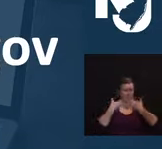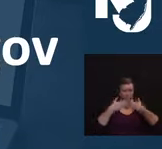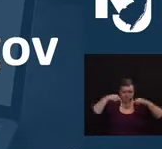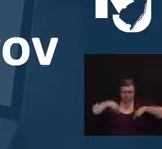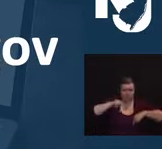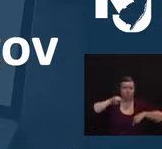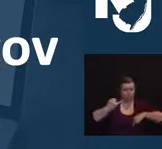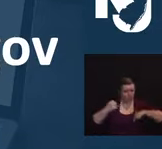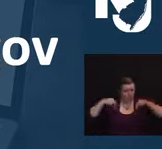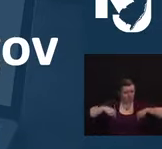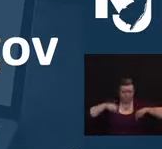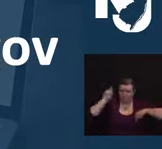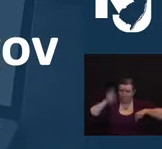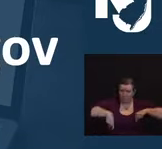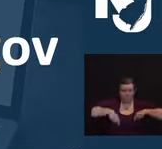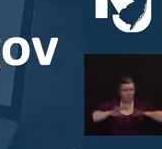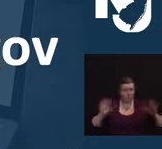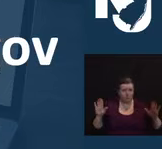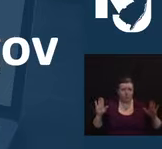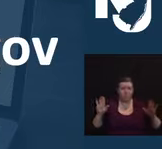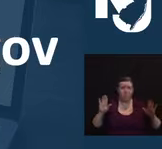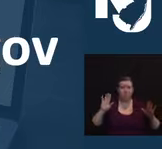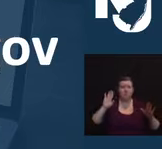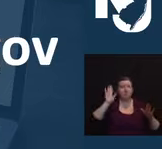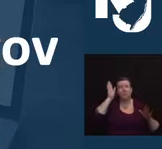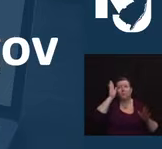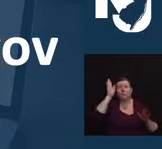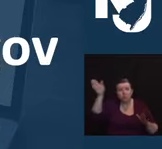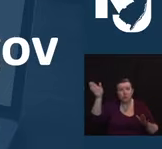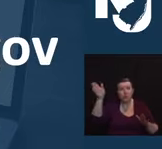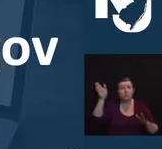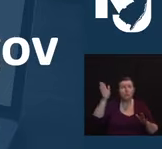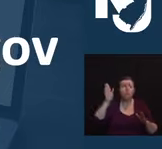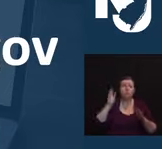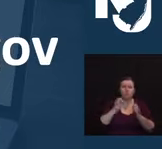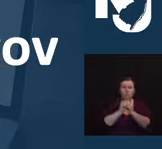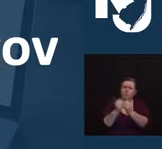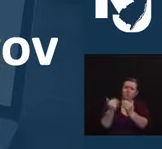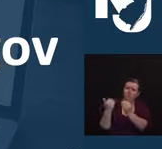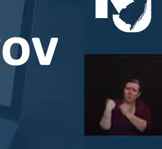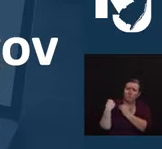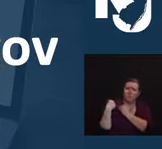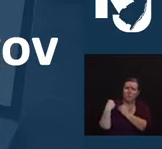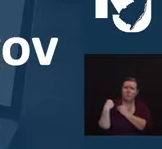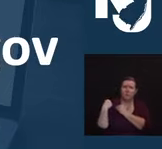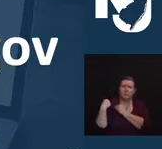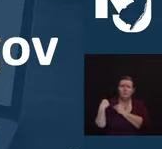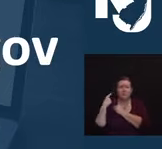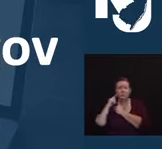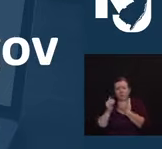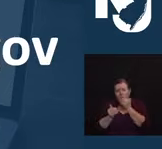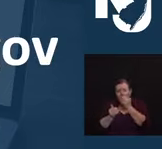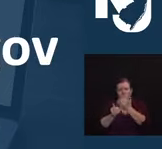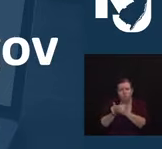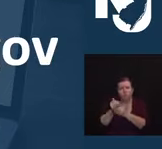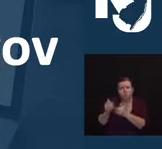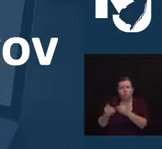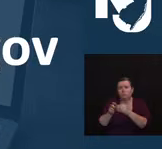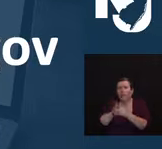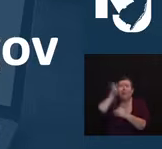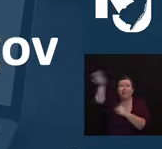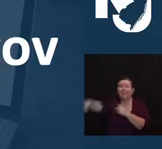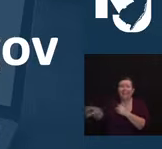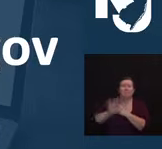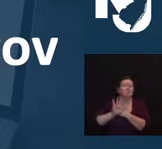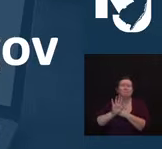deliberately, responsibly, incrementally, guided by public health data and the other data points, obviously,